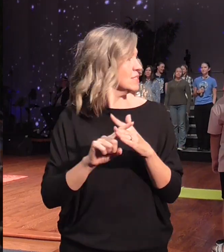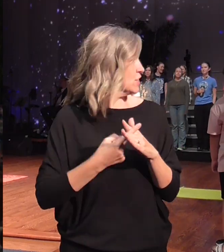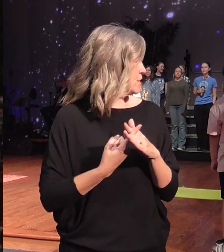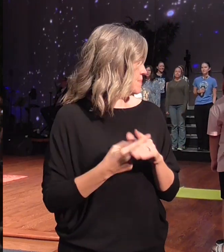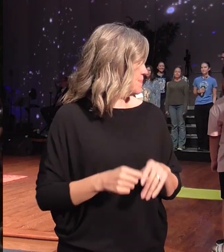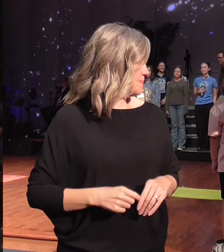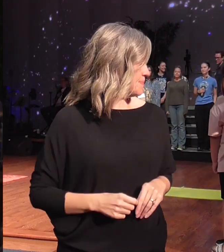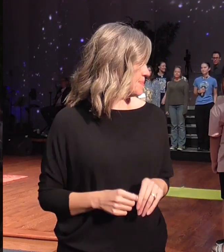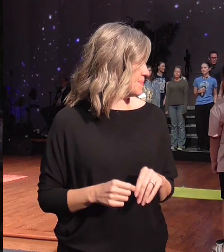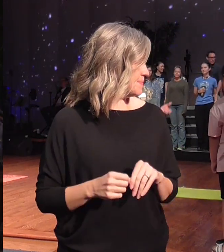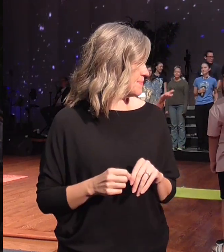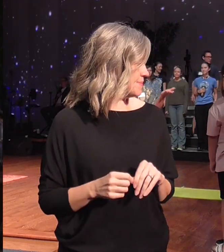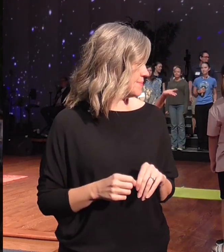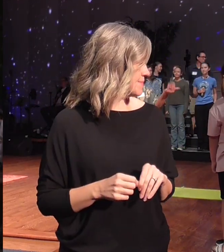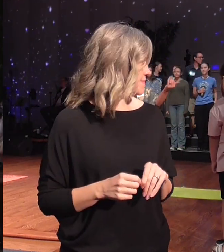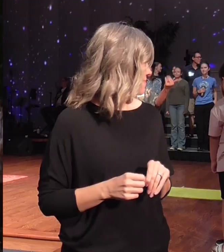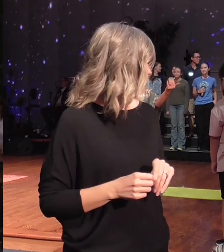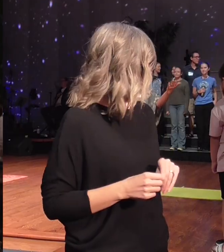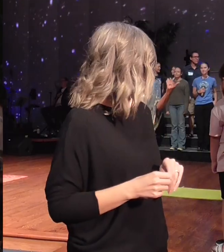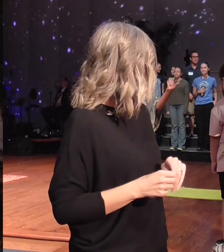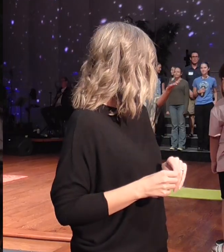started.